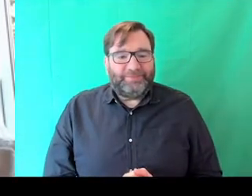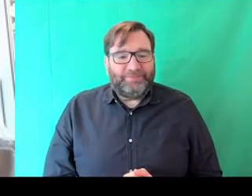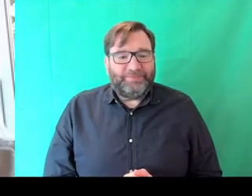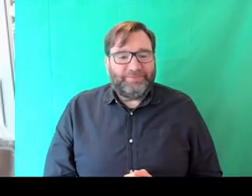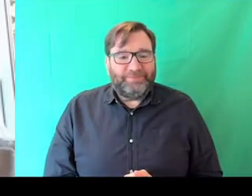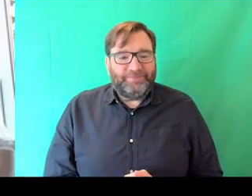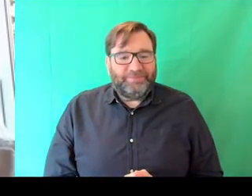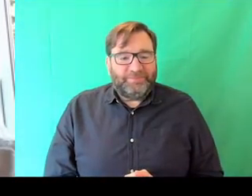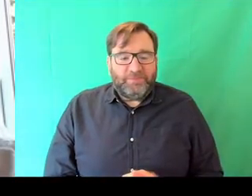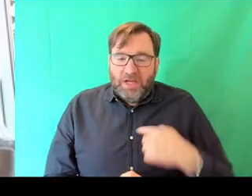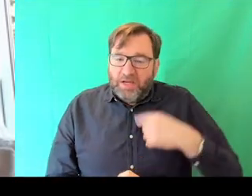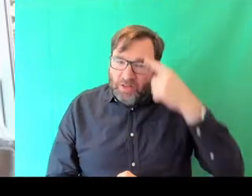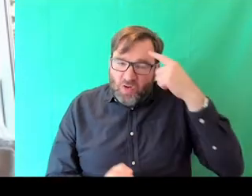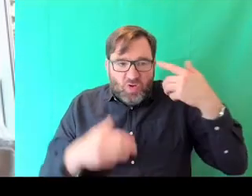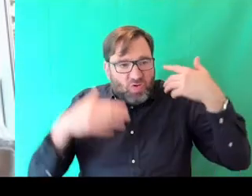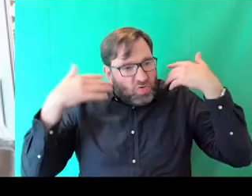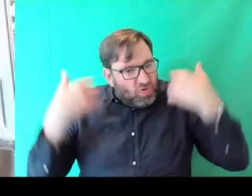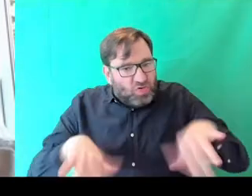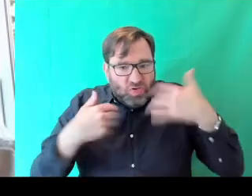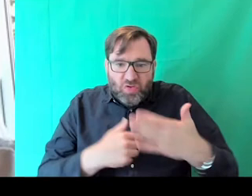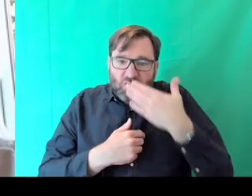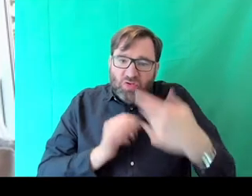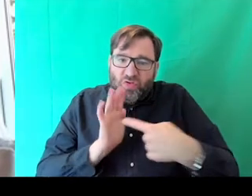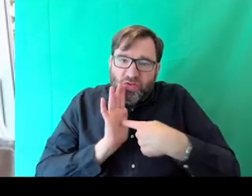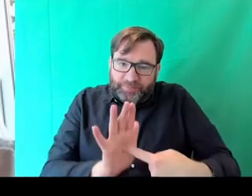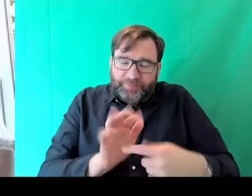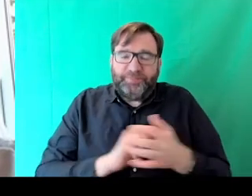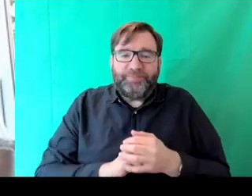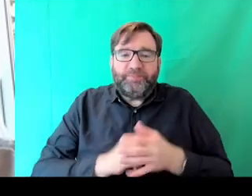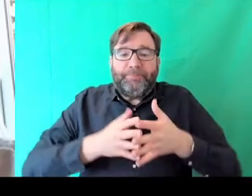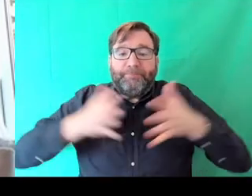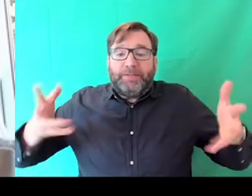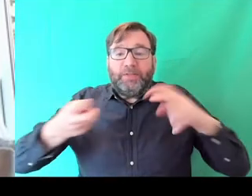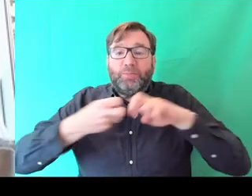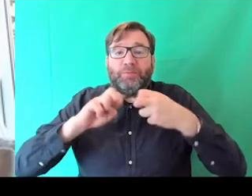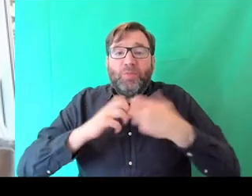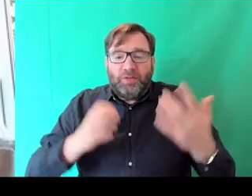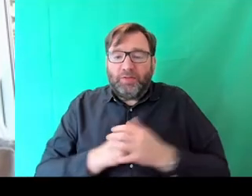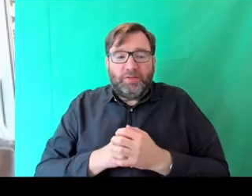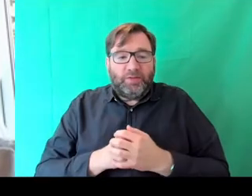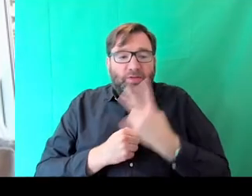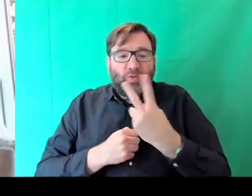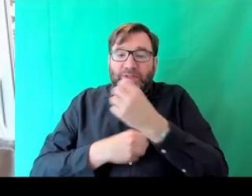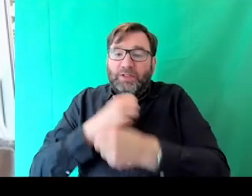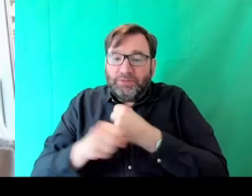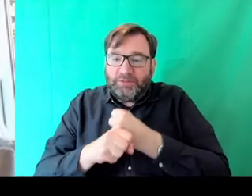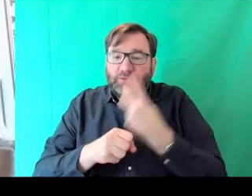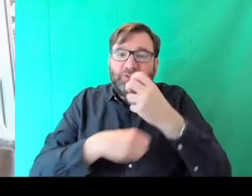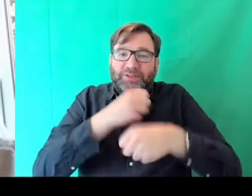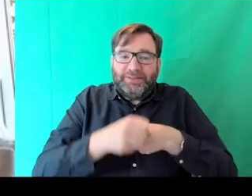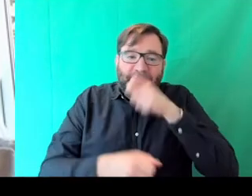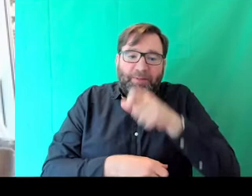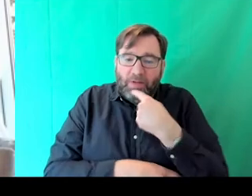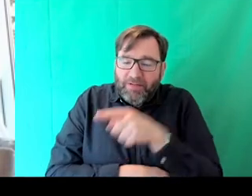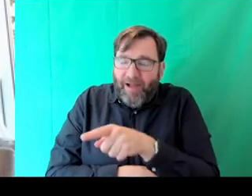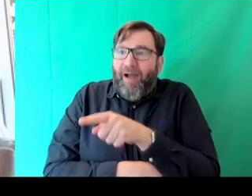and living our best lives and at the peak of our abilities or disabilities. And they